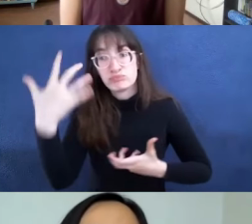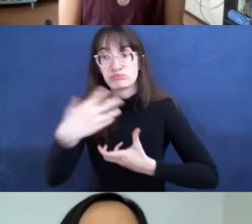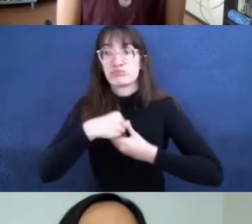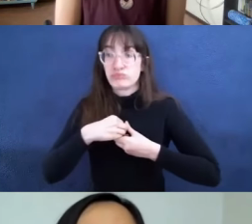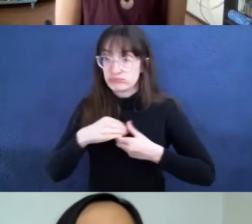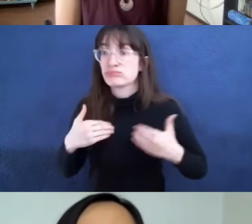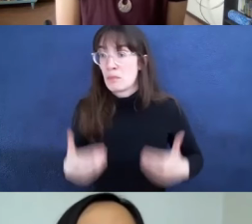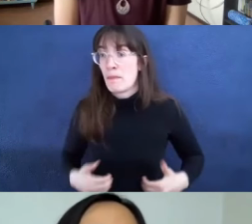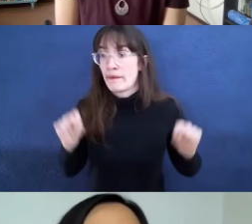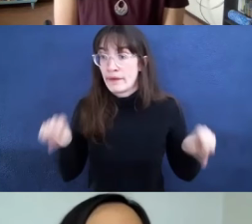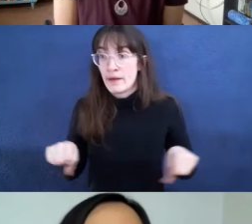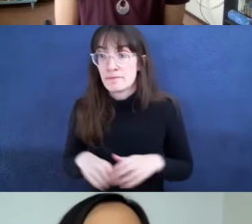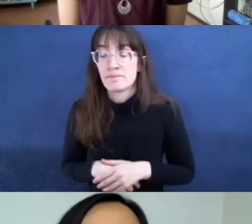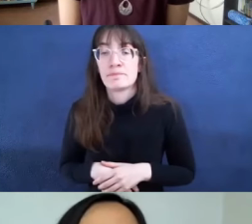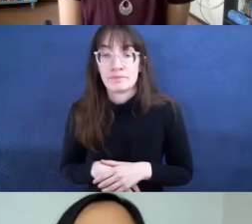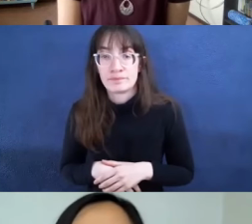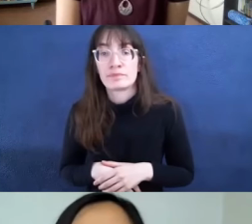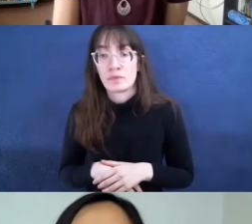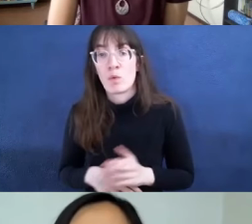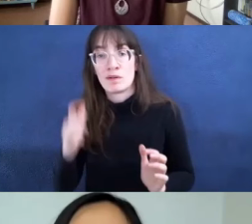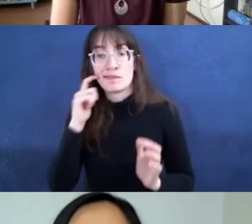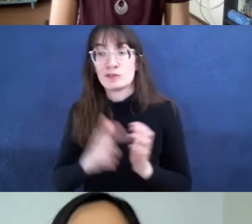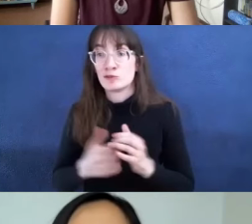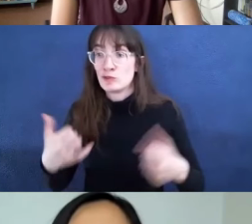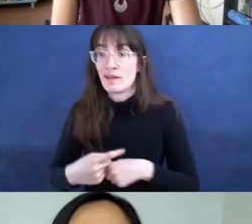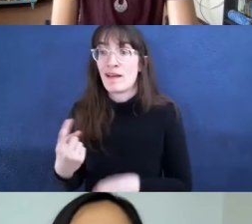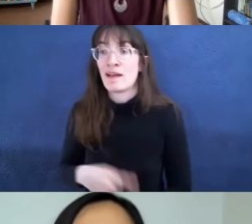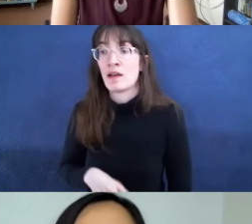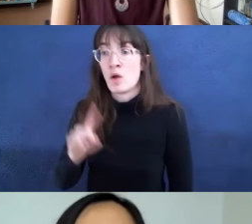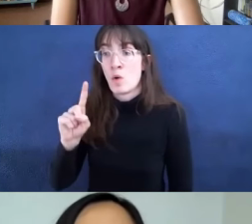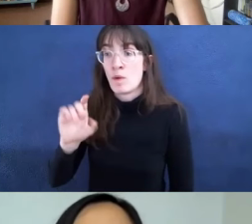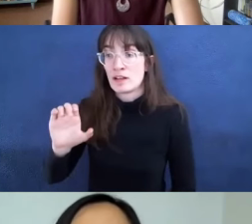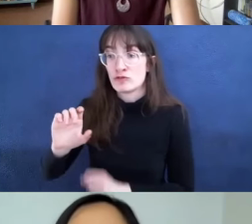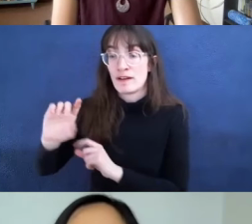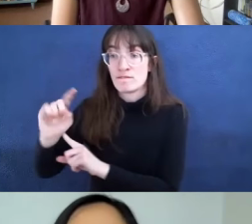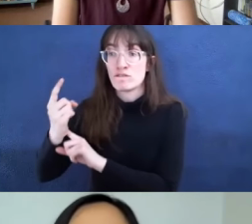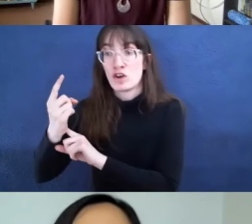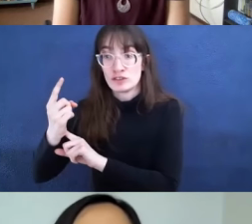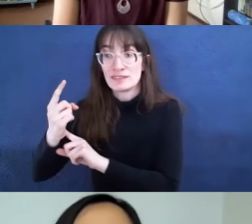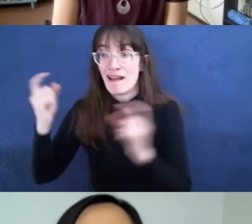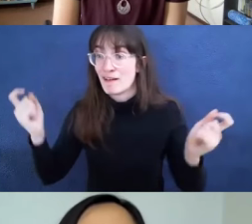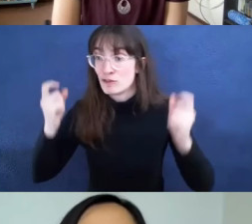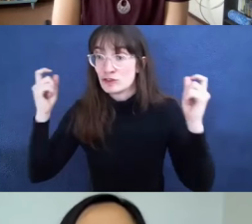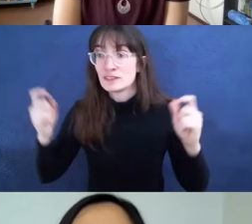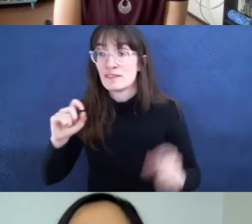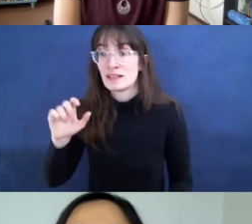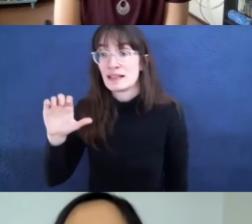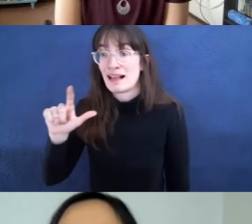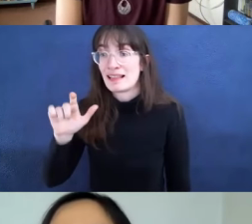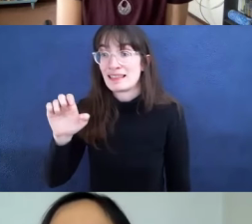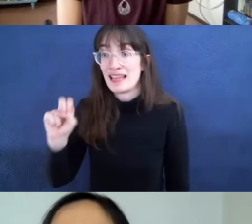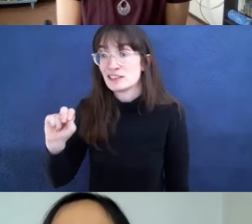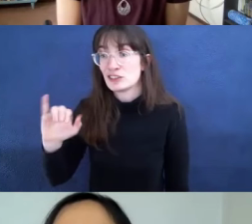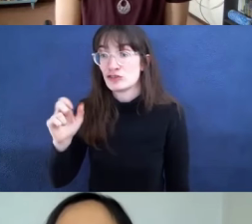So I want to acknowledge that today is the 101st anniversary of of Clayton Jackson Mickey's